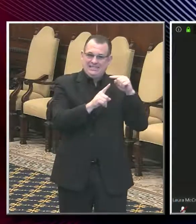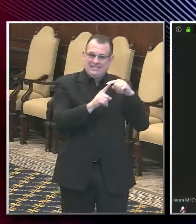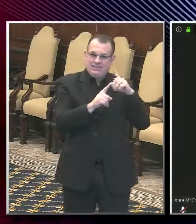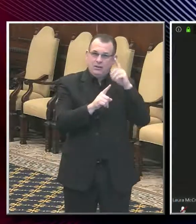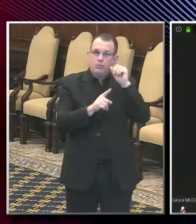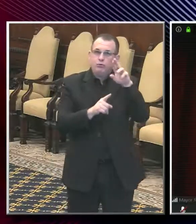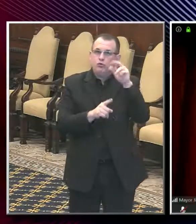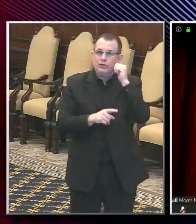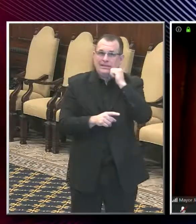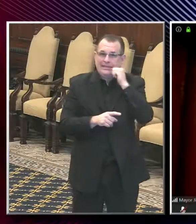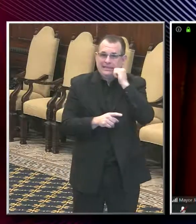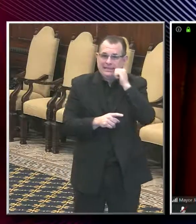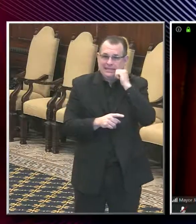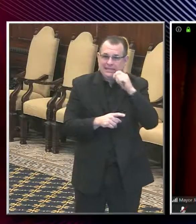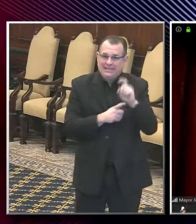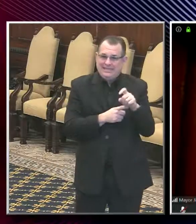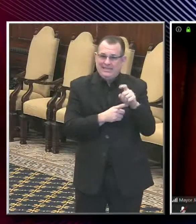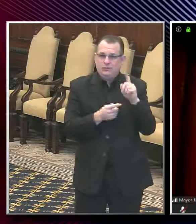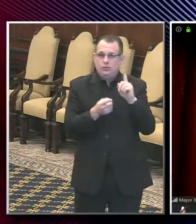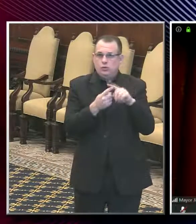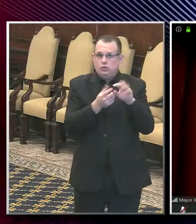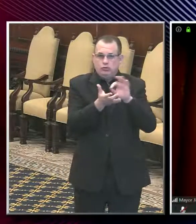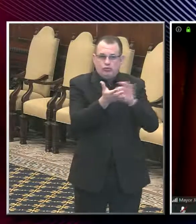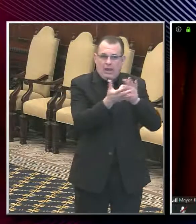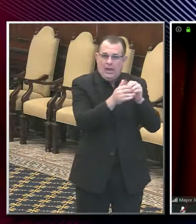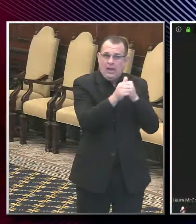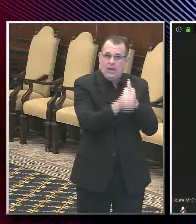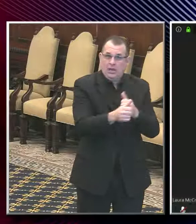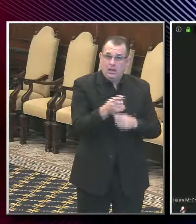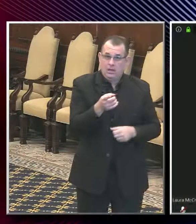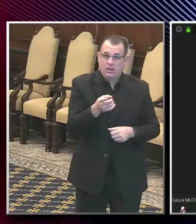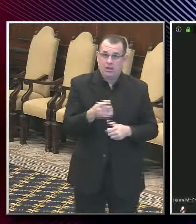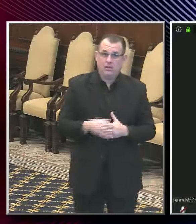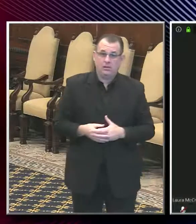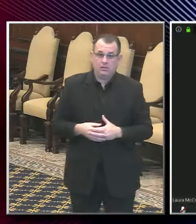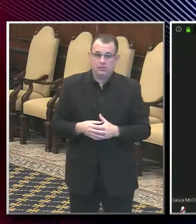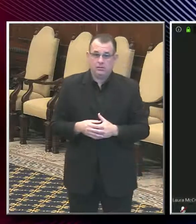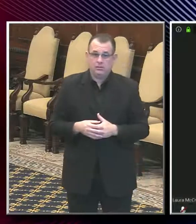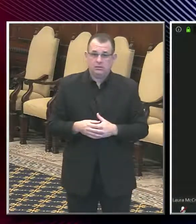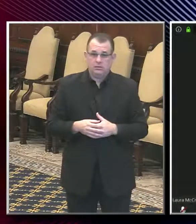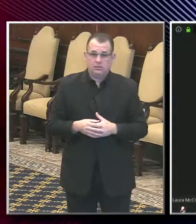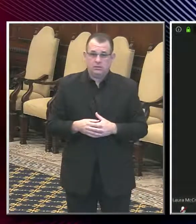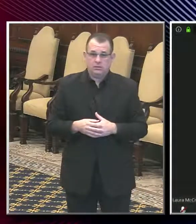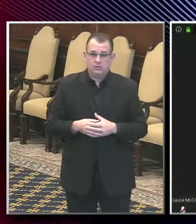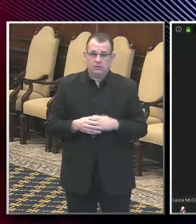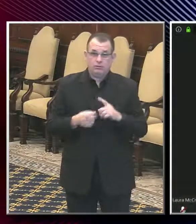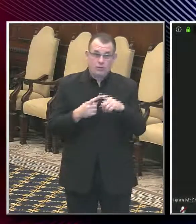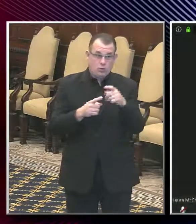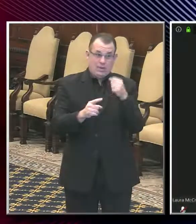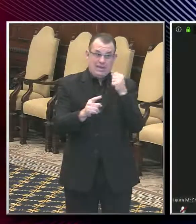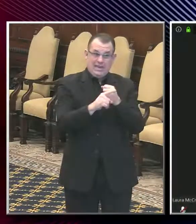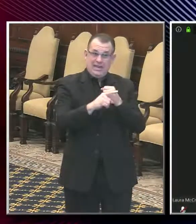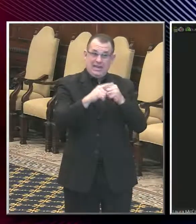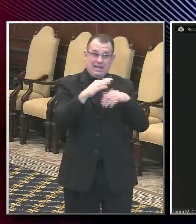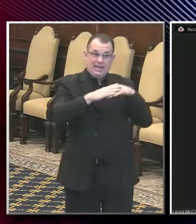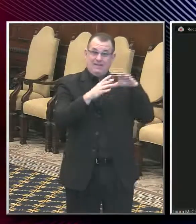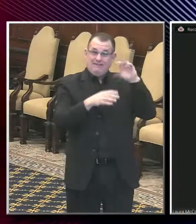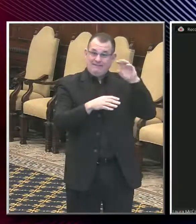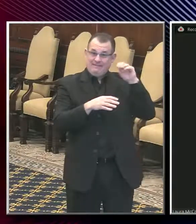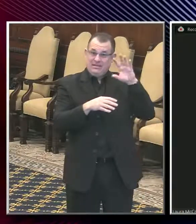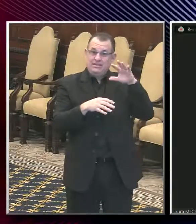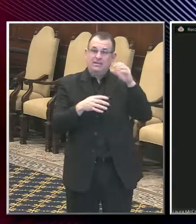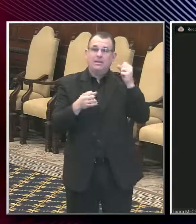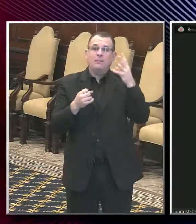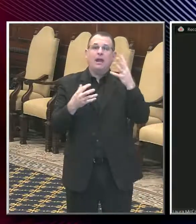that. Are you anticipating, once you got to that point, how many city, health department employees would you